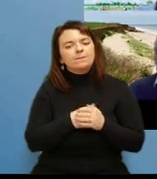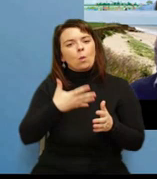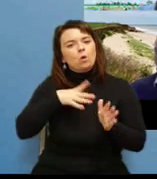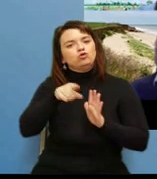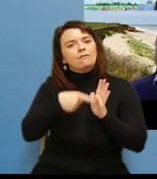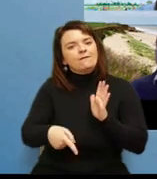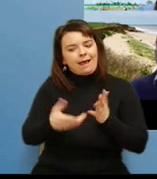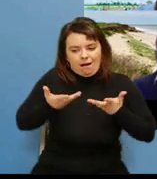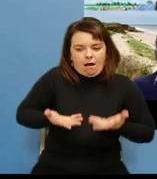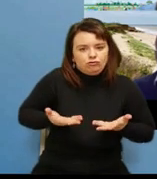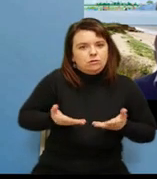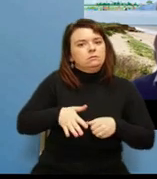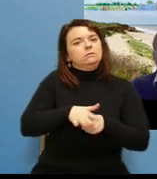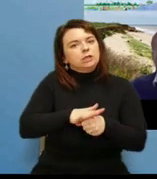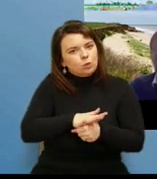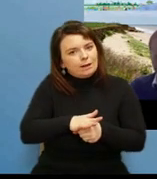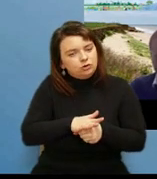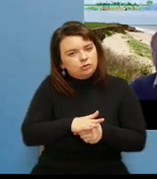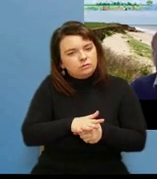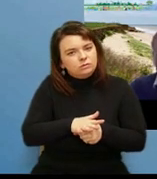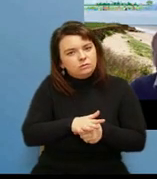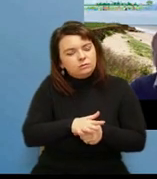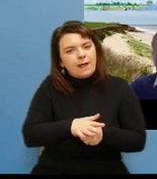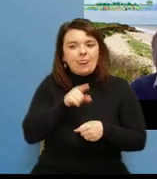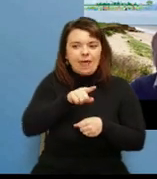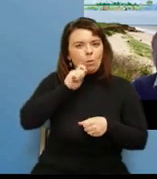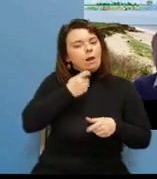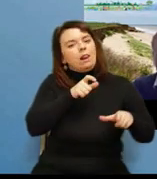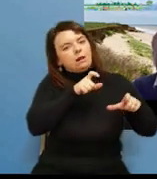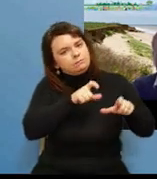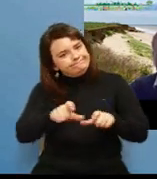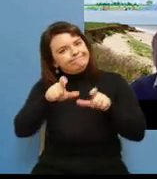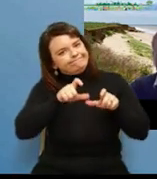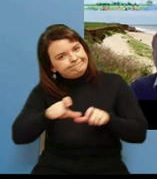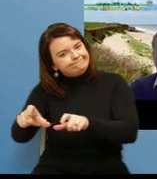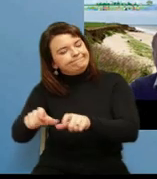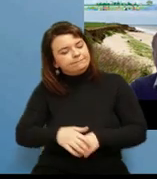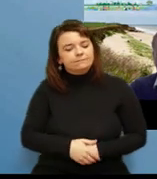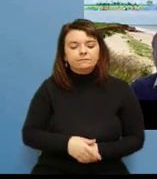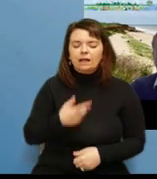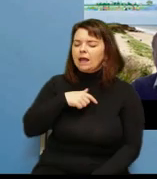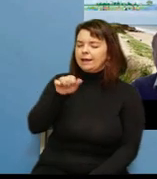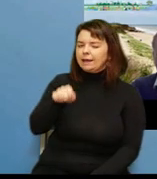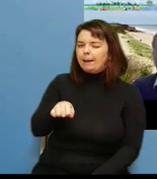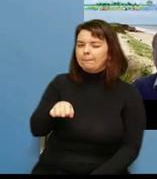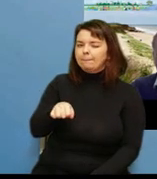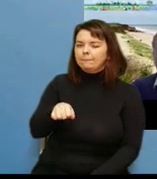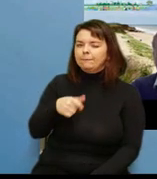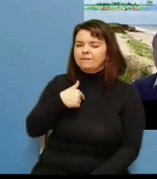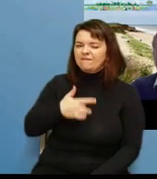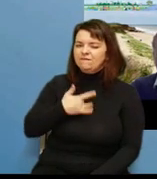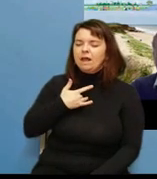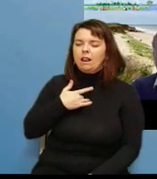to reflect the current situation that's continuing. Yeah, I think it's